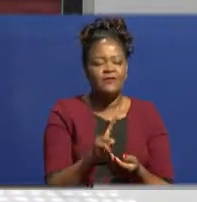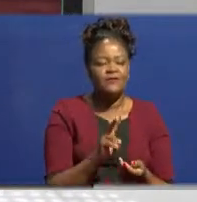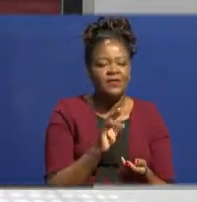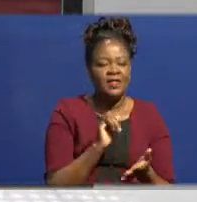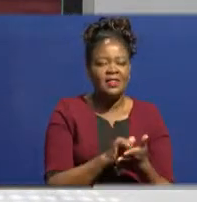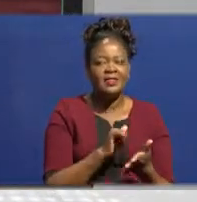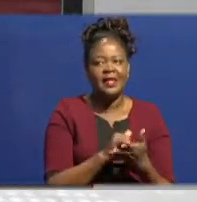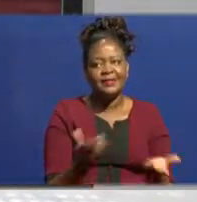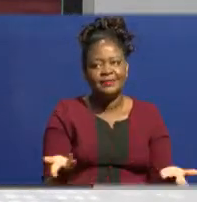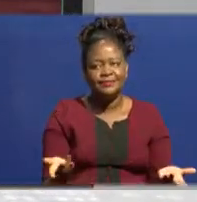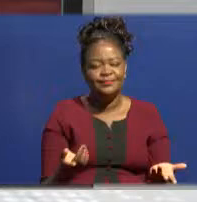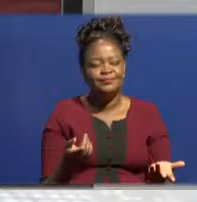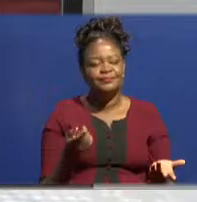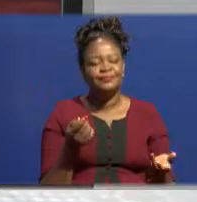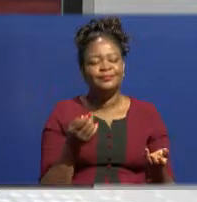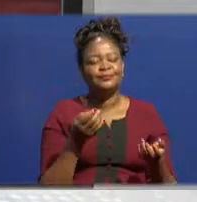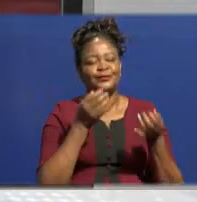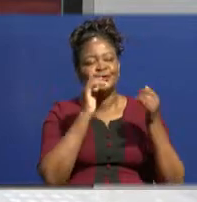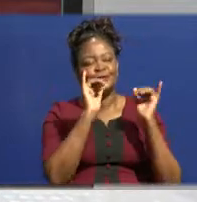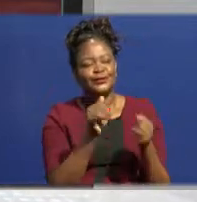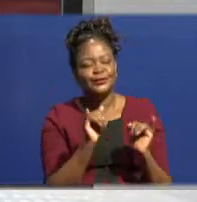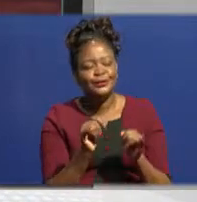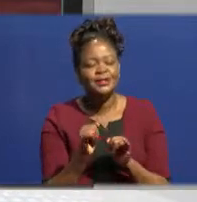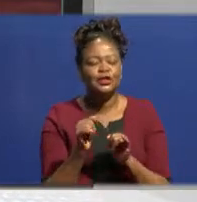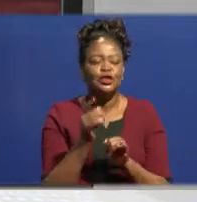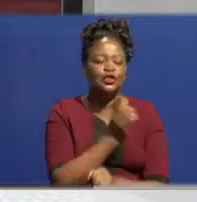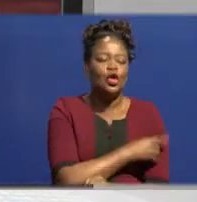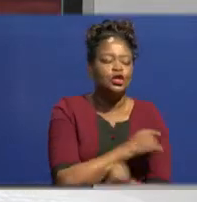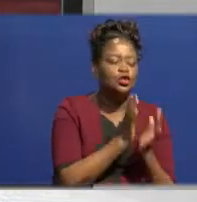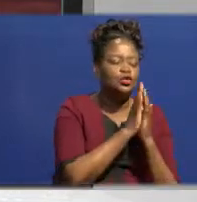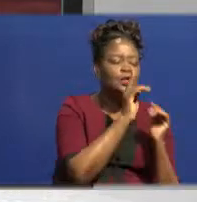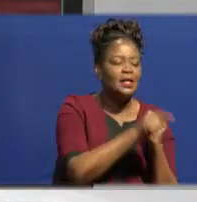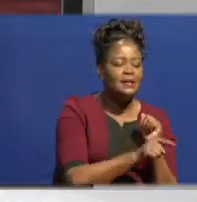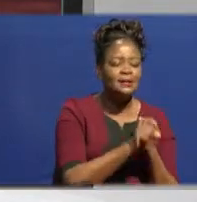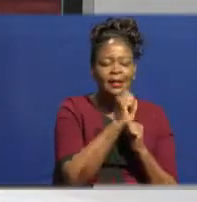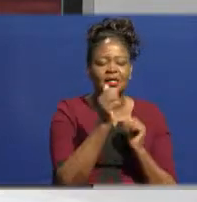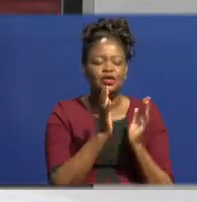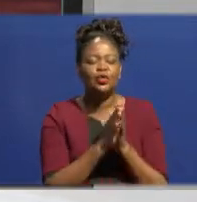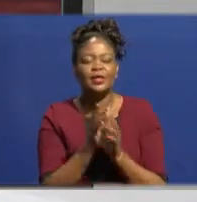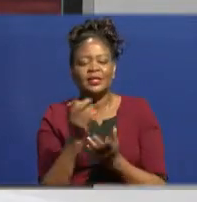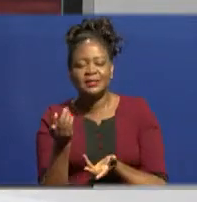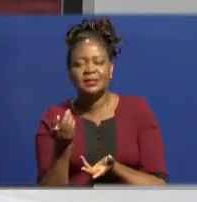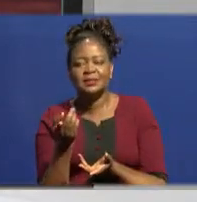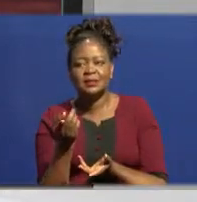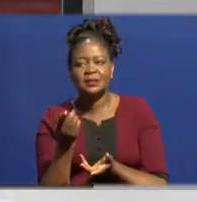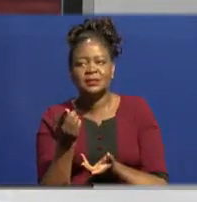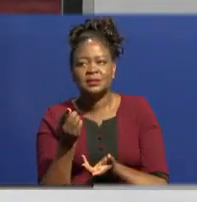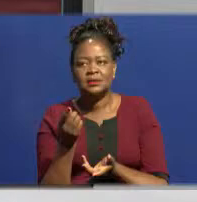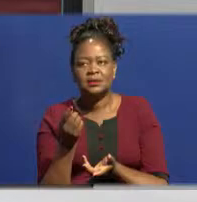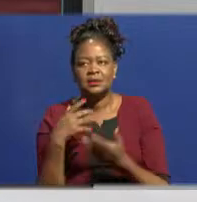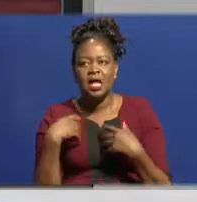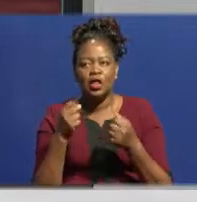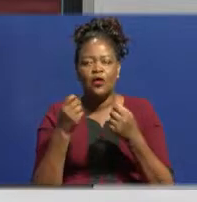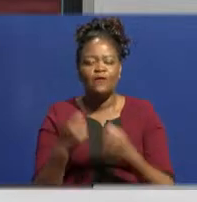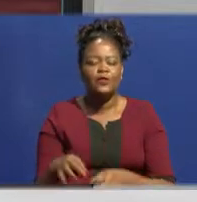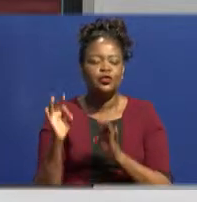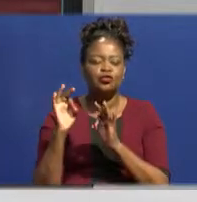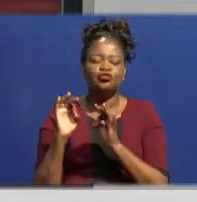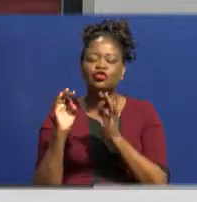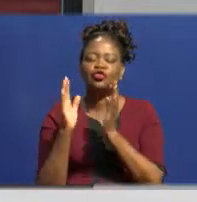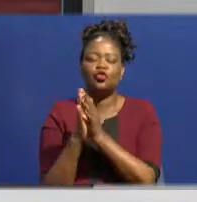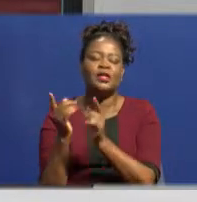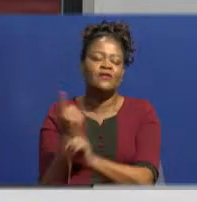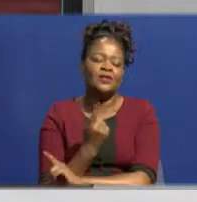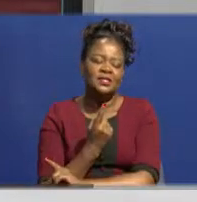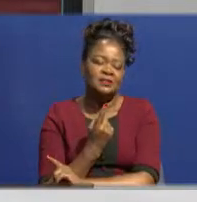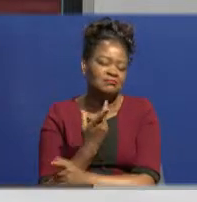see one news article, the doctors are saying this, you see another article where the health officials are talking about